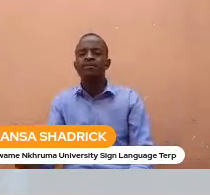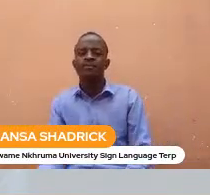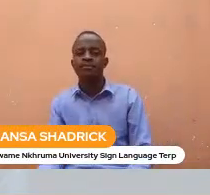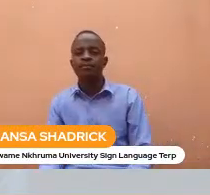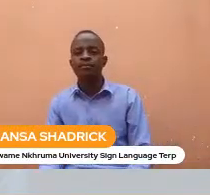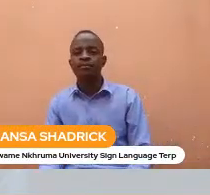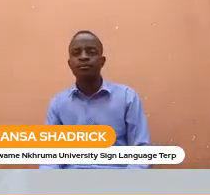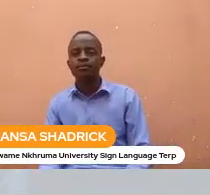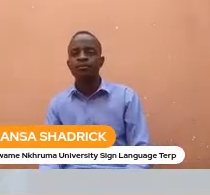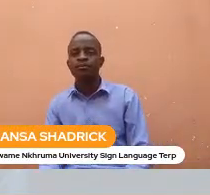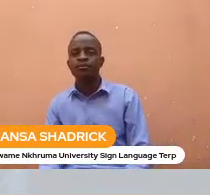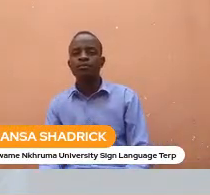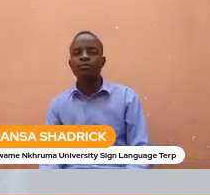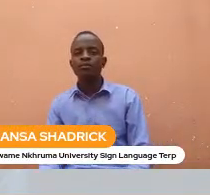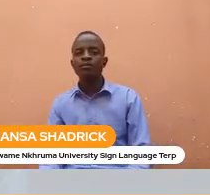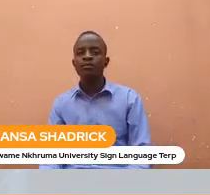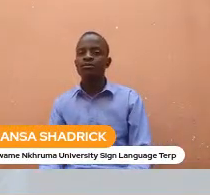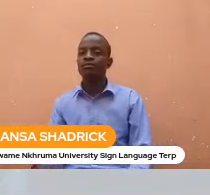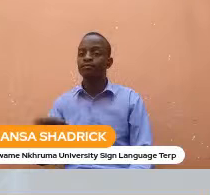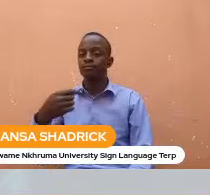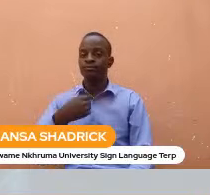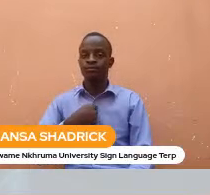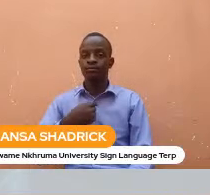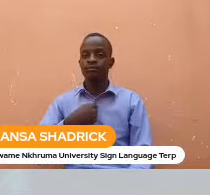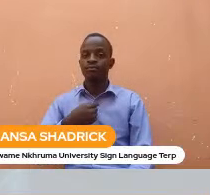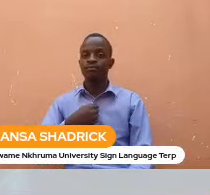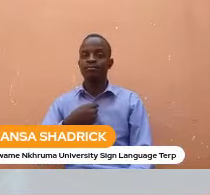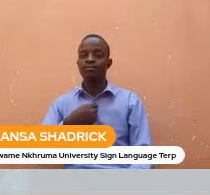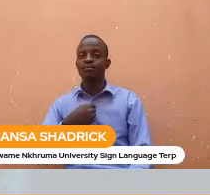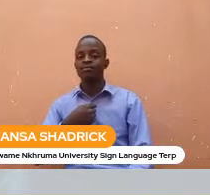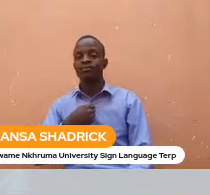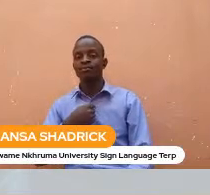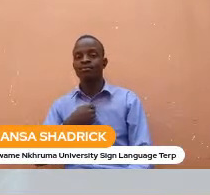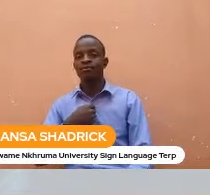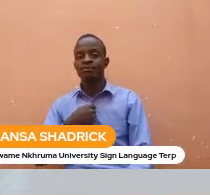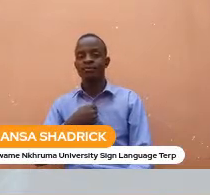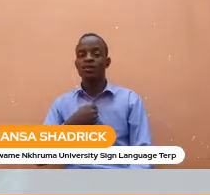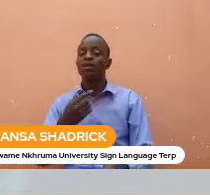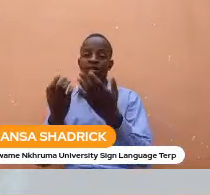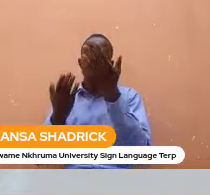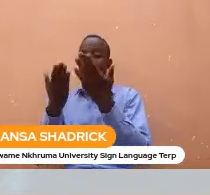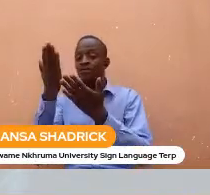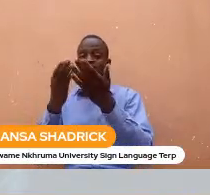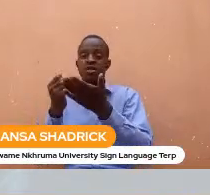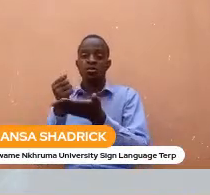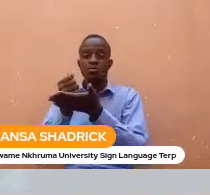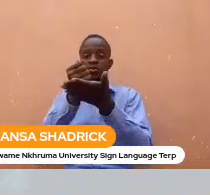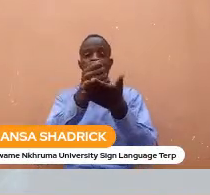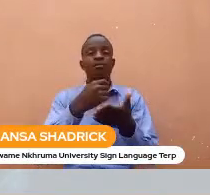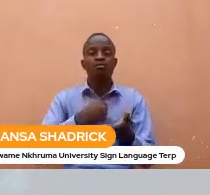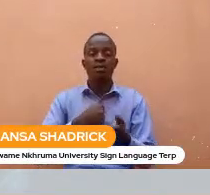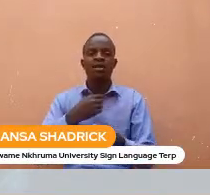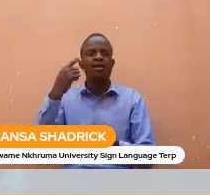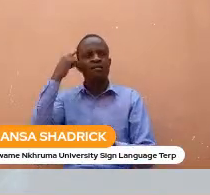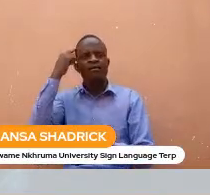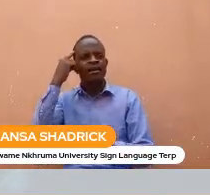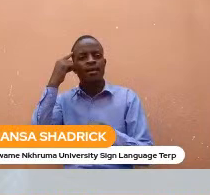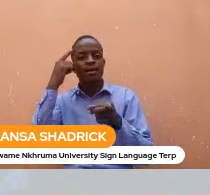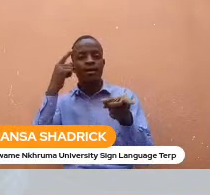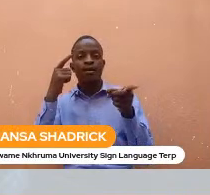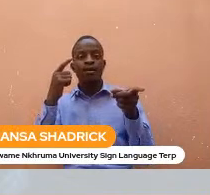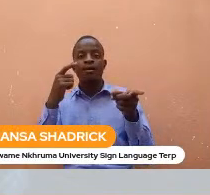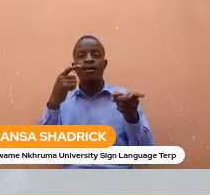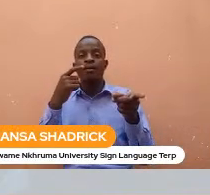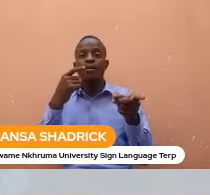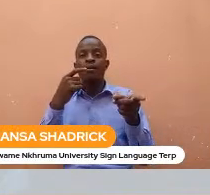On my point of view as a clinician, as a service provider, I feel young people should have